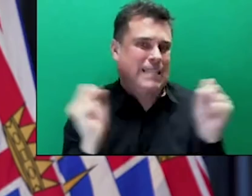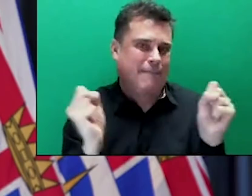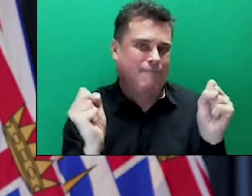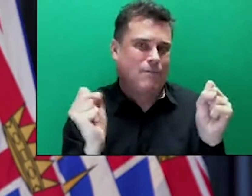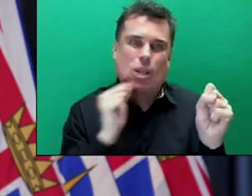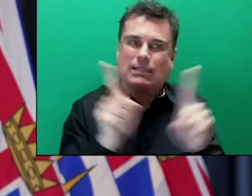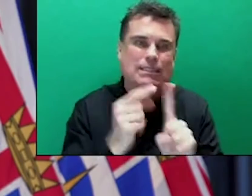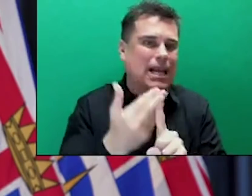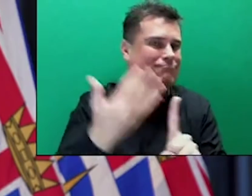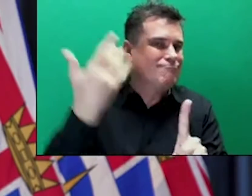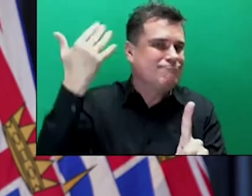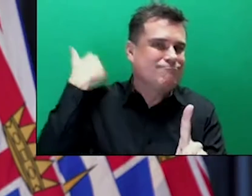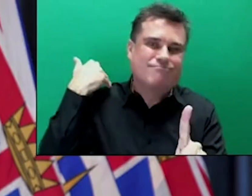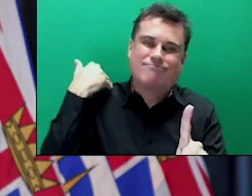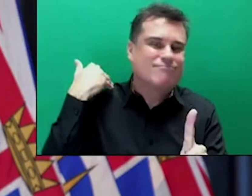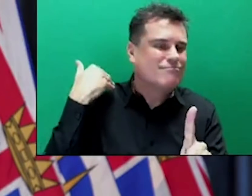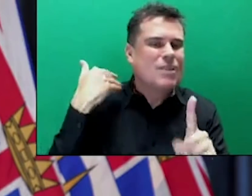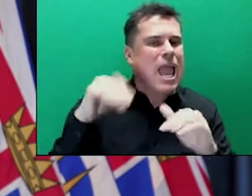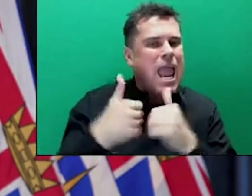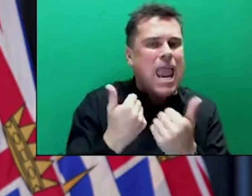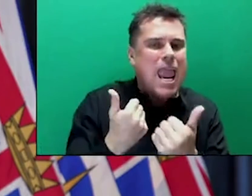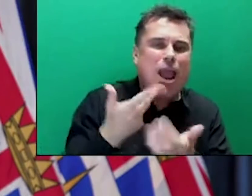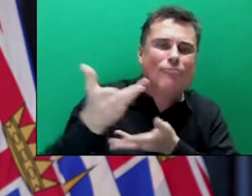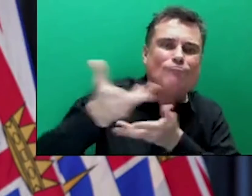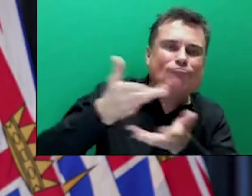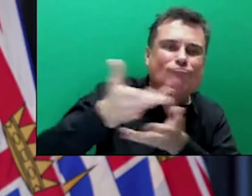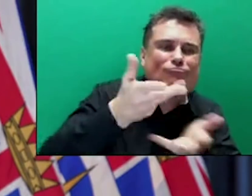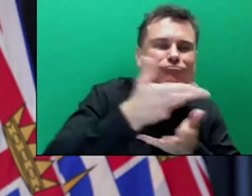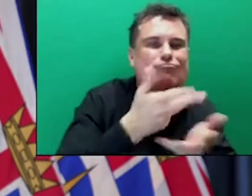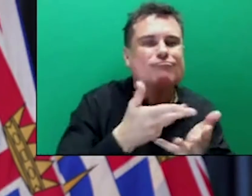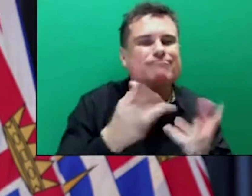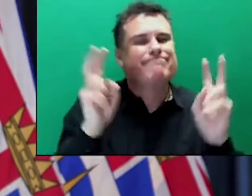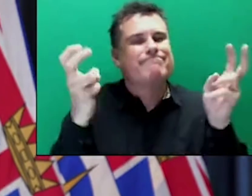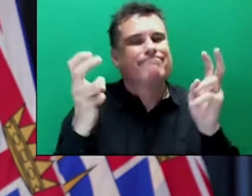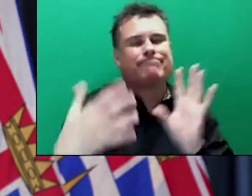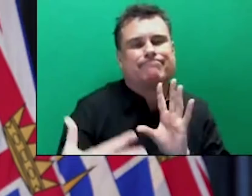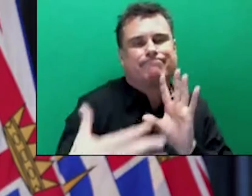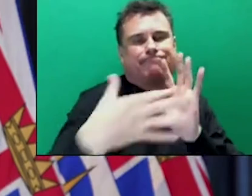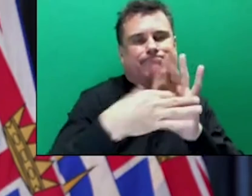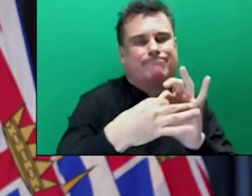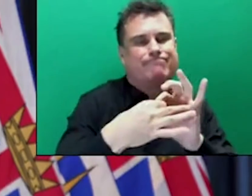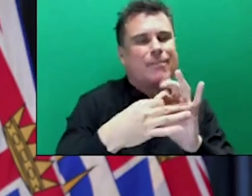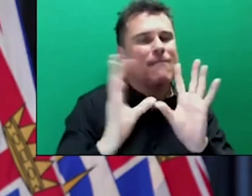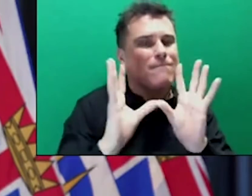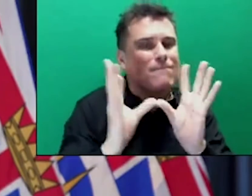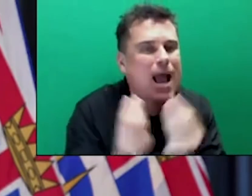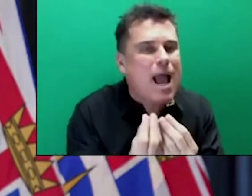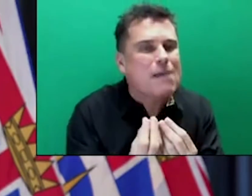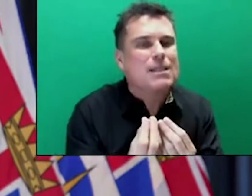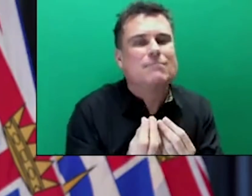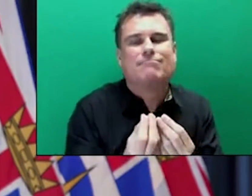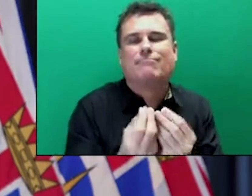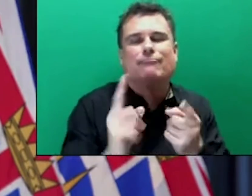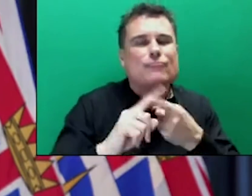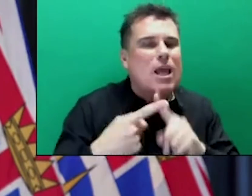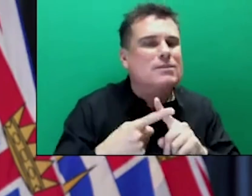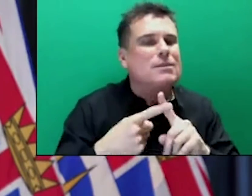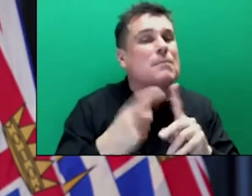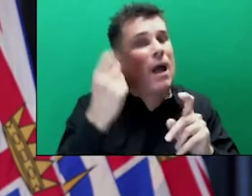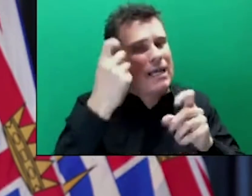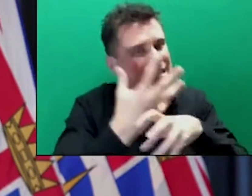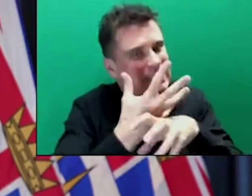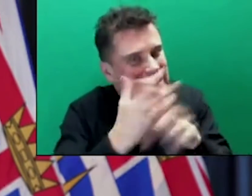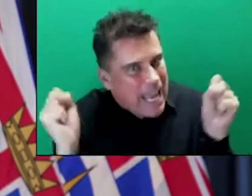so many ways that people have done this in the past months, and we will need to continue to follow